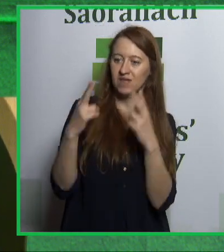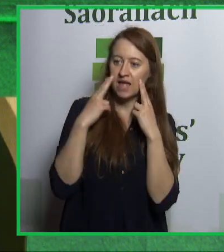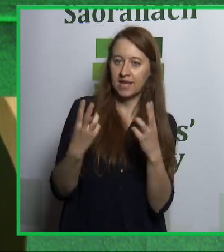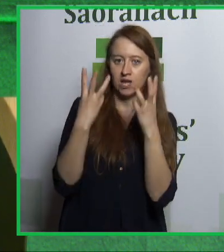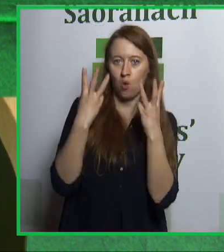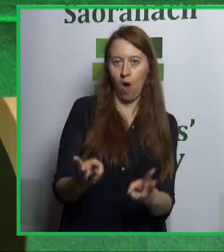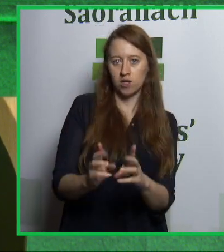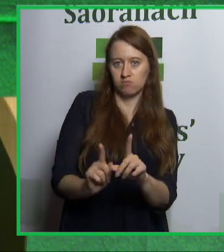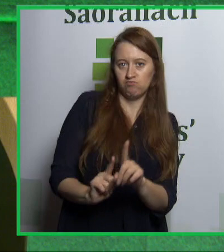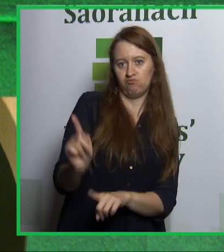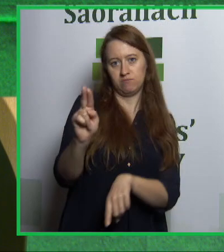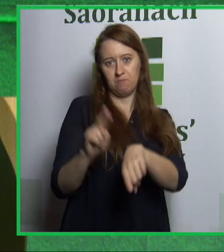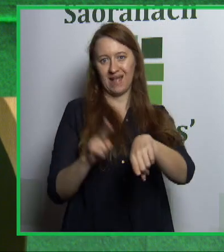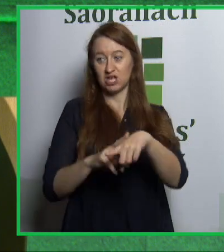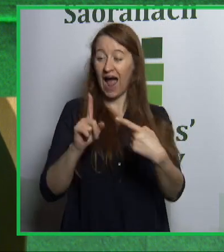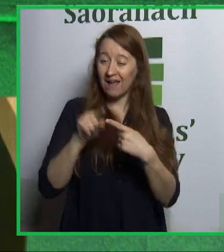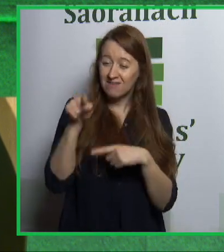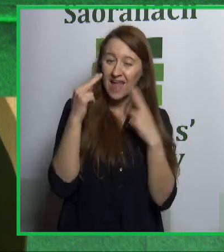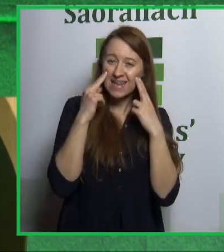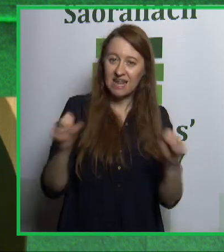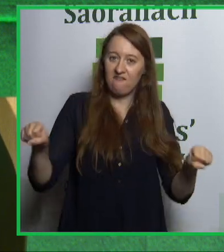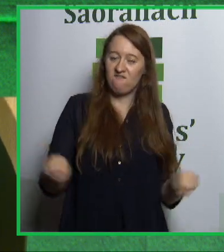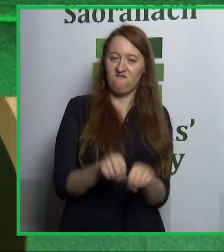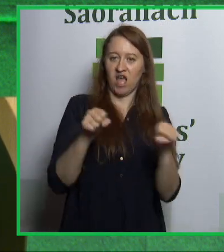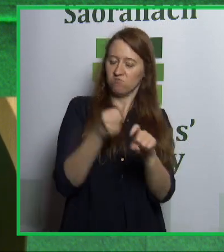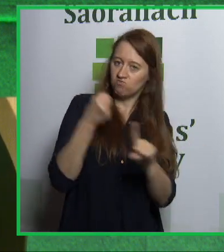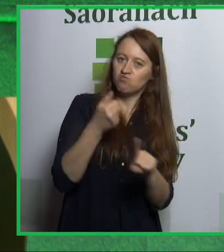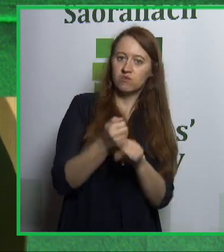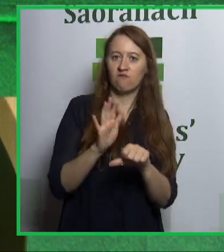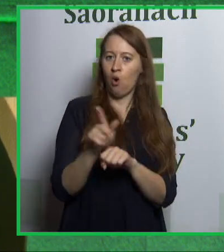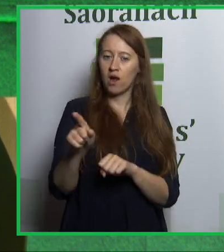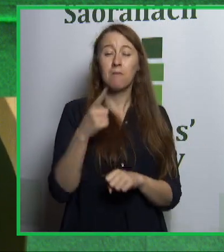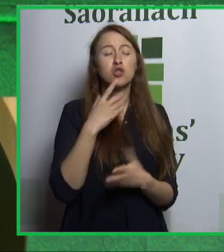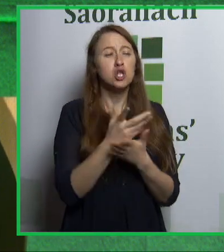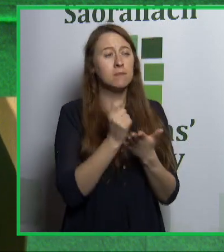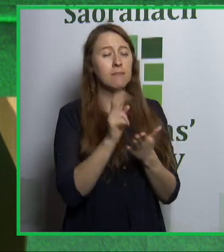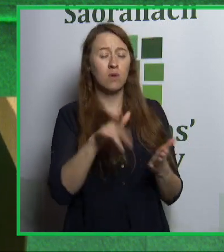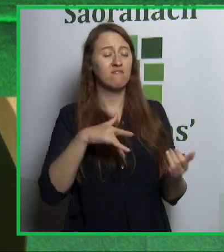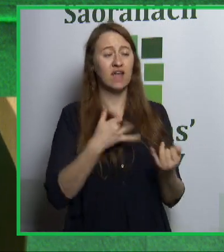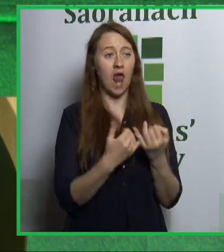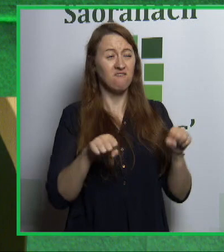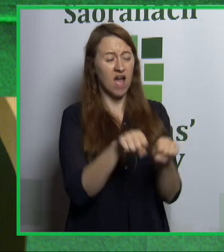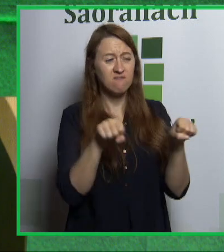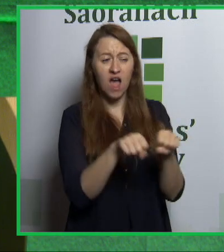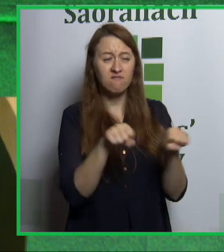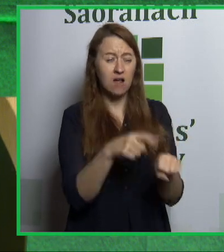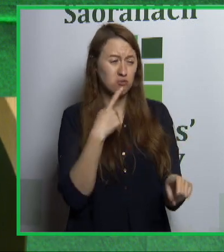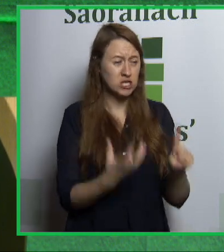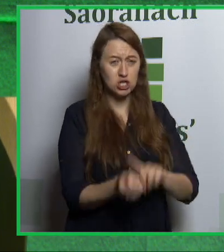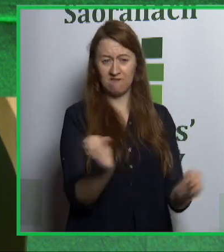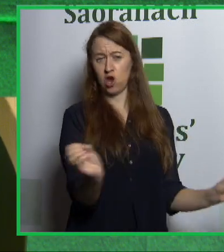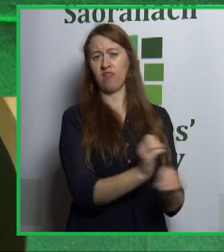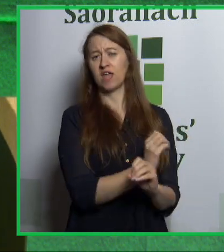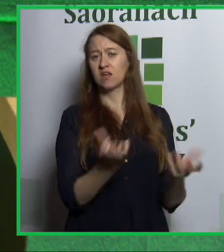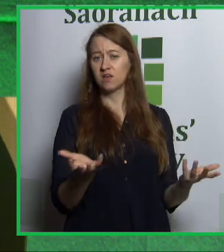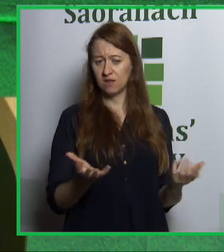it, but and you need to fight for it. But when sometimes you're fighting a losing battle, though. You really are. Like I